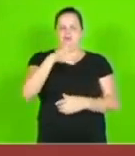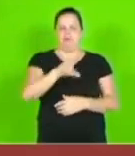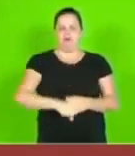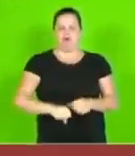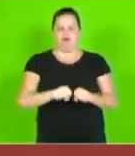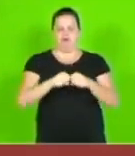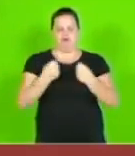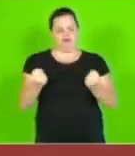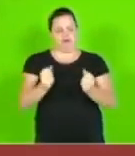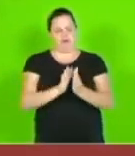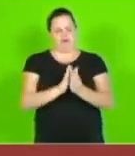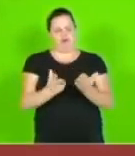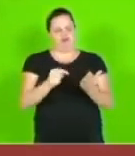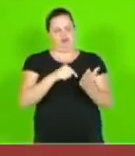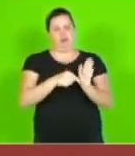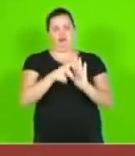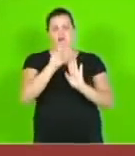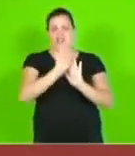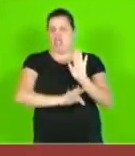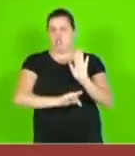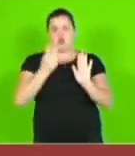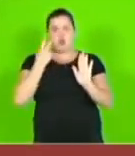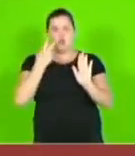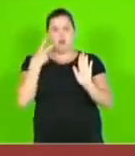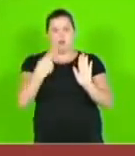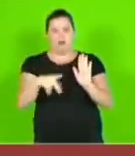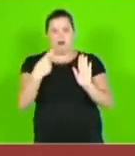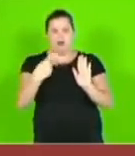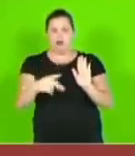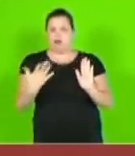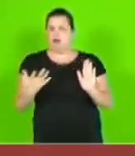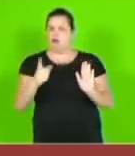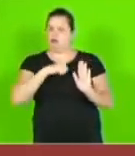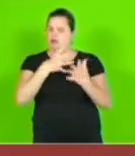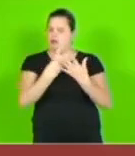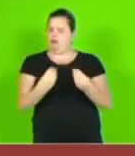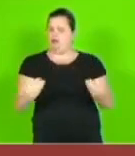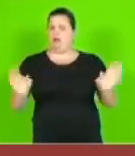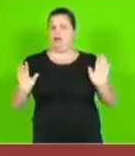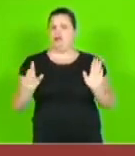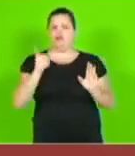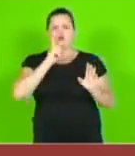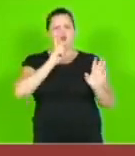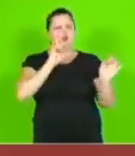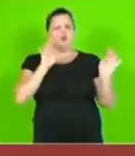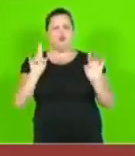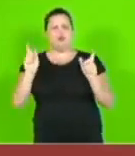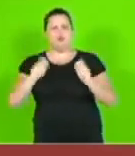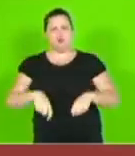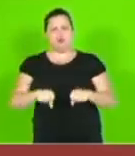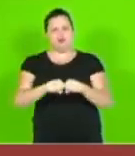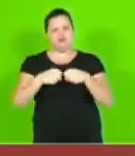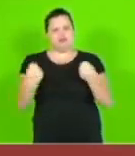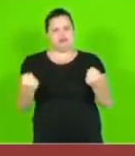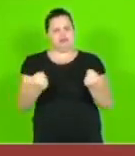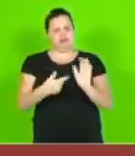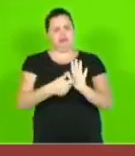we take the Bible to just preach the stories, then it's not going to give us any